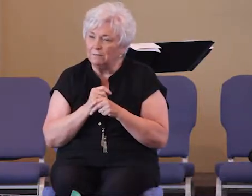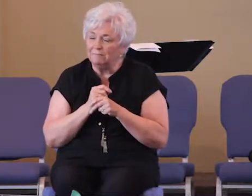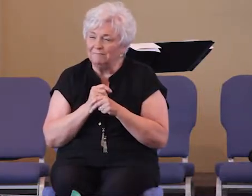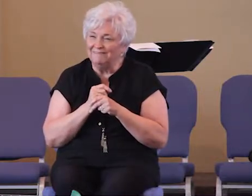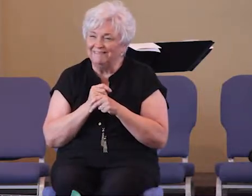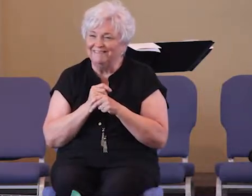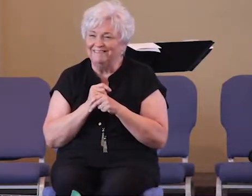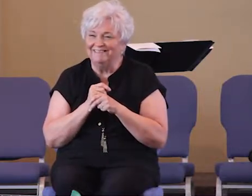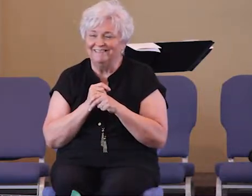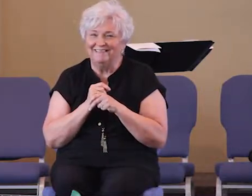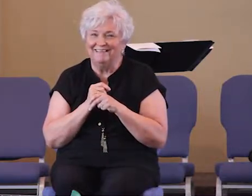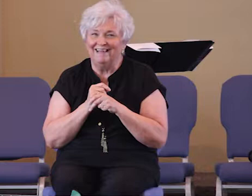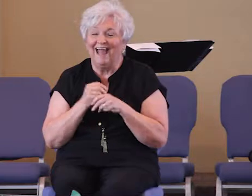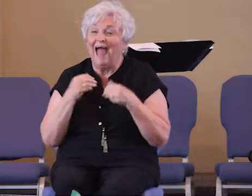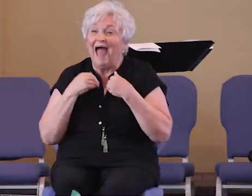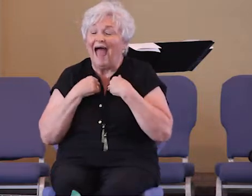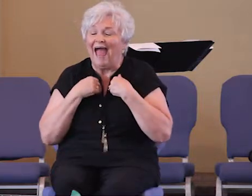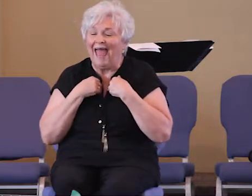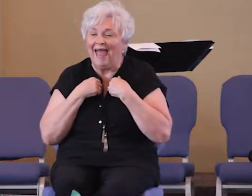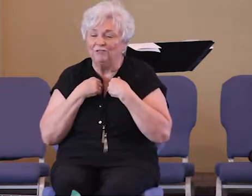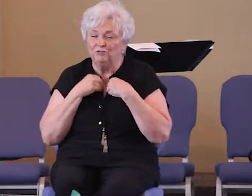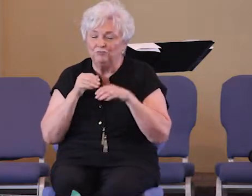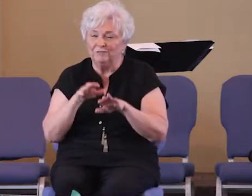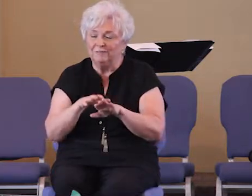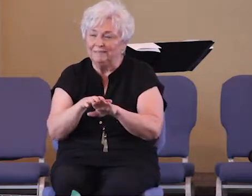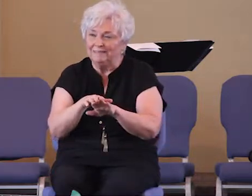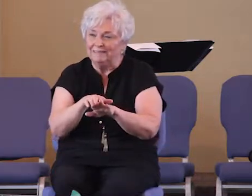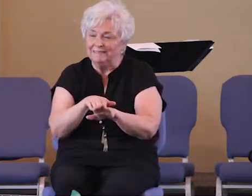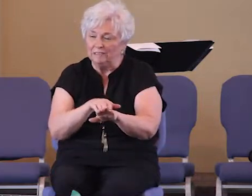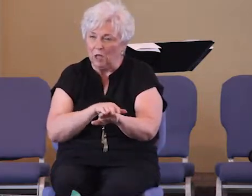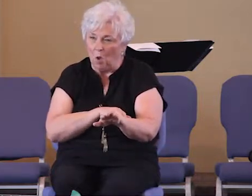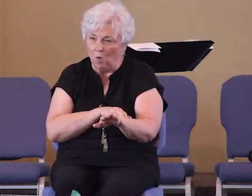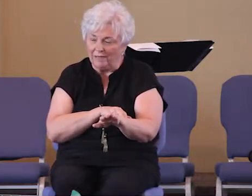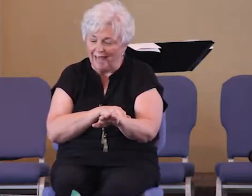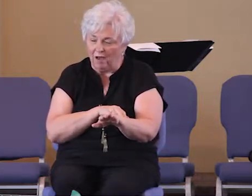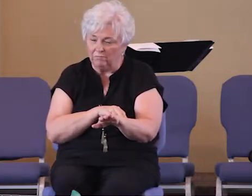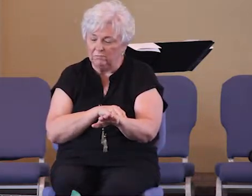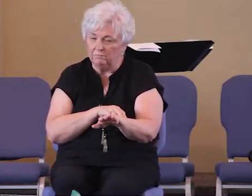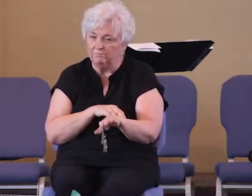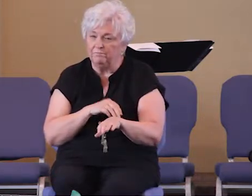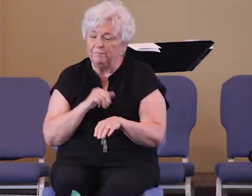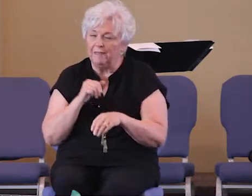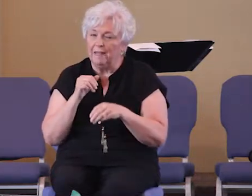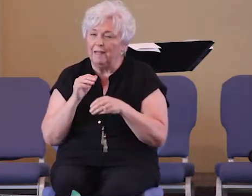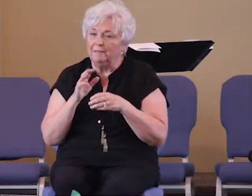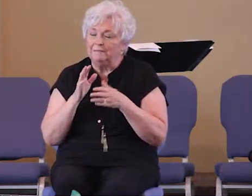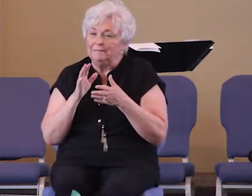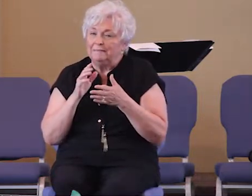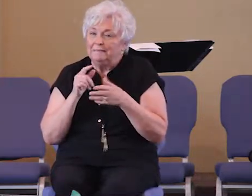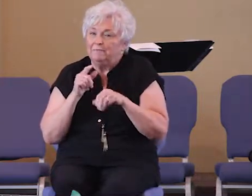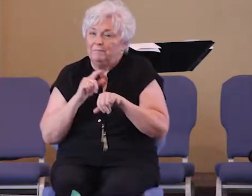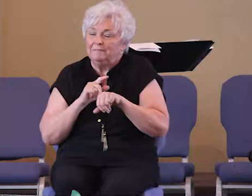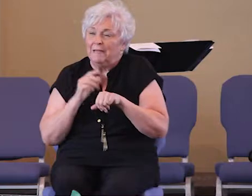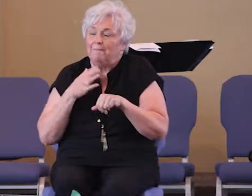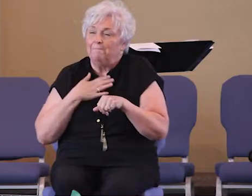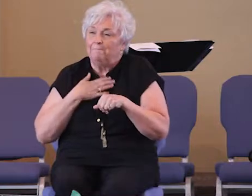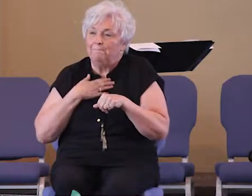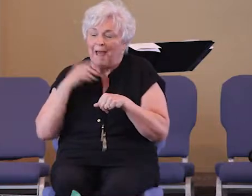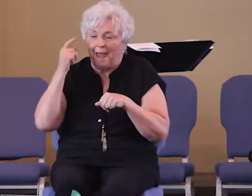I've had to slow down, and I don't always accomplish this. My mind literally never shuts off.